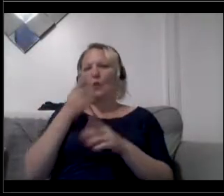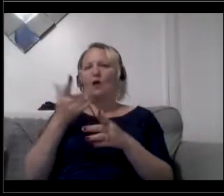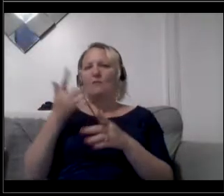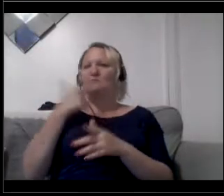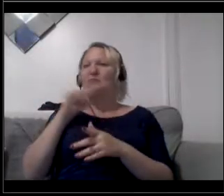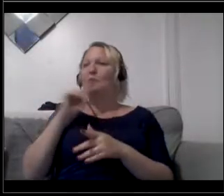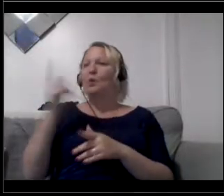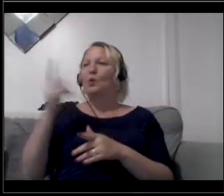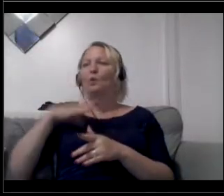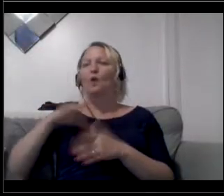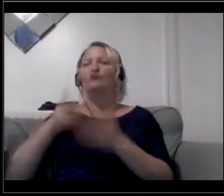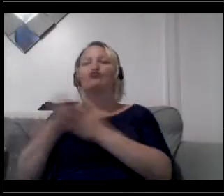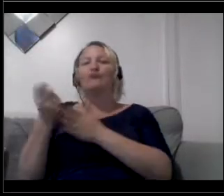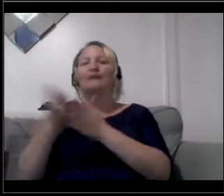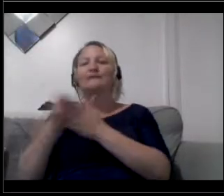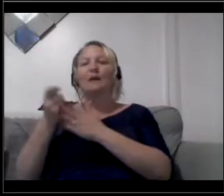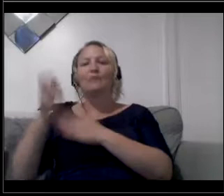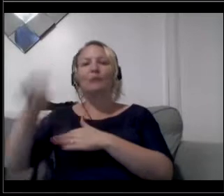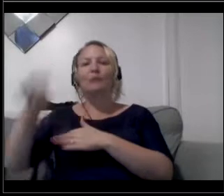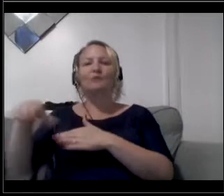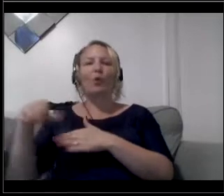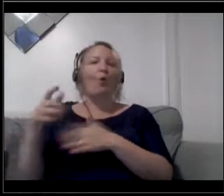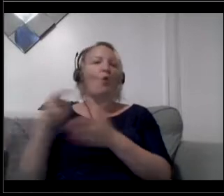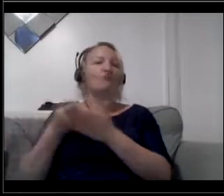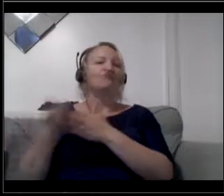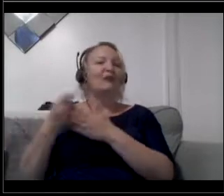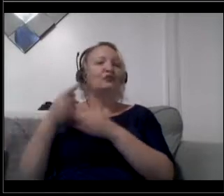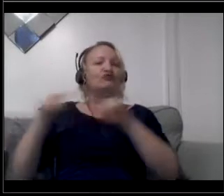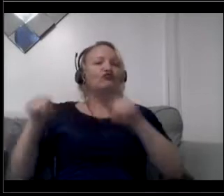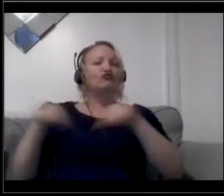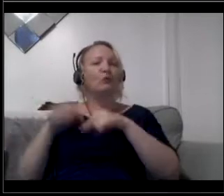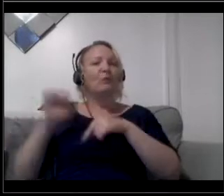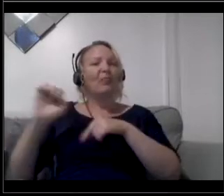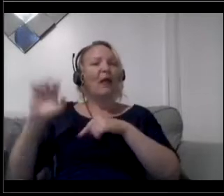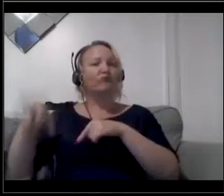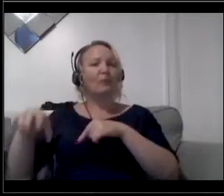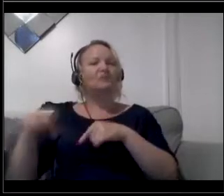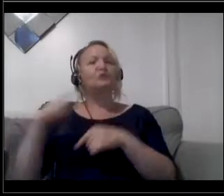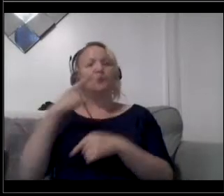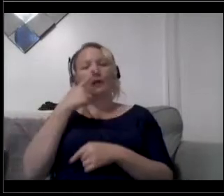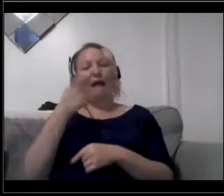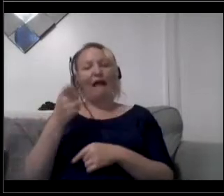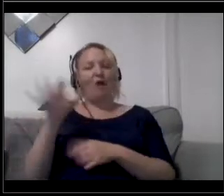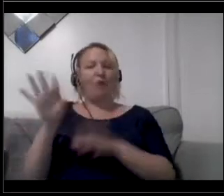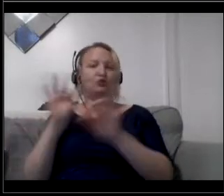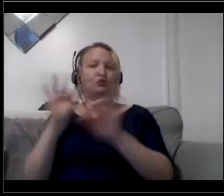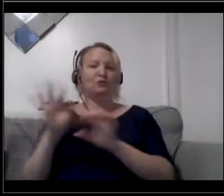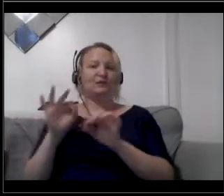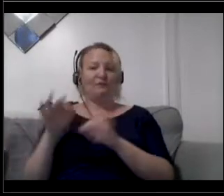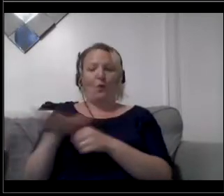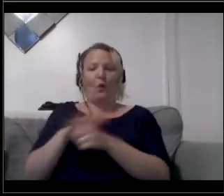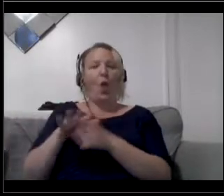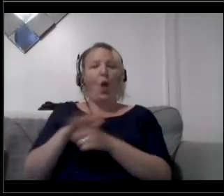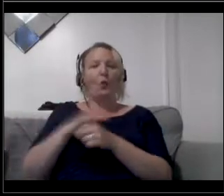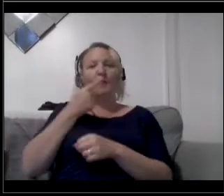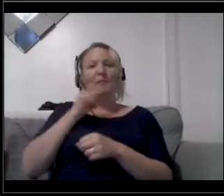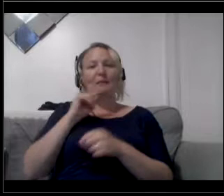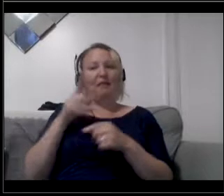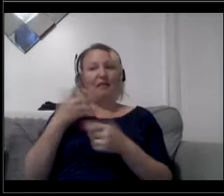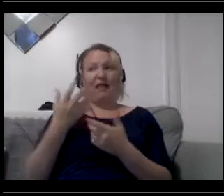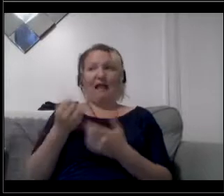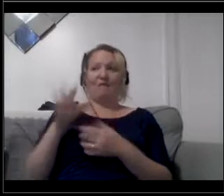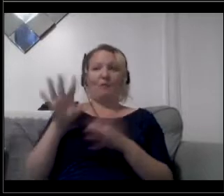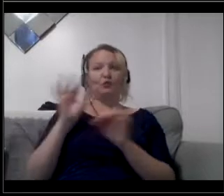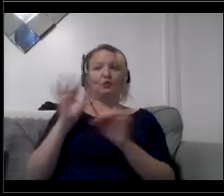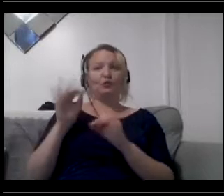room within a property. So there are some opportunities for local people as well. on